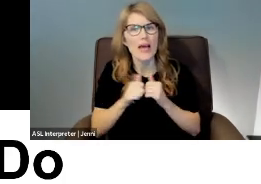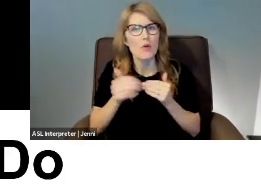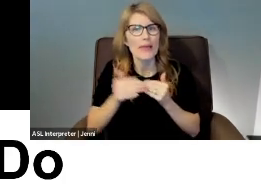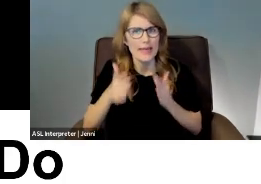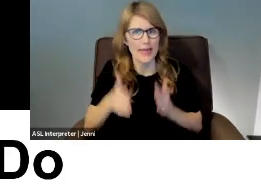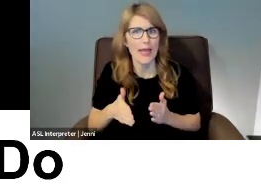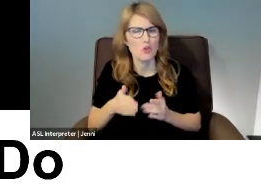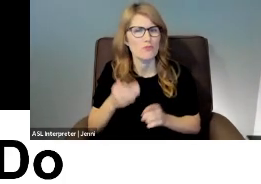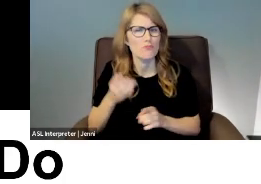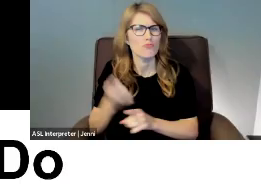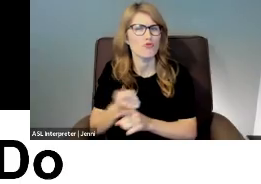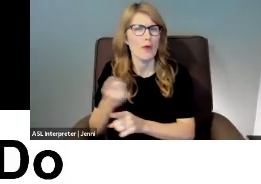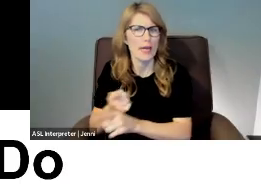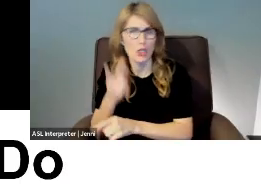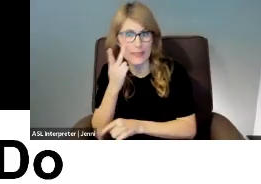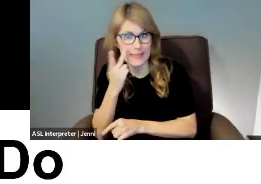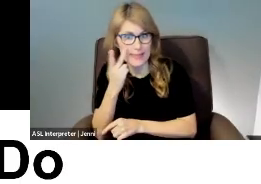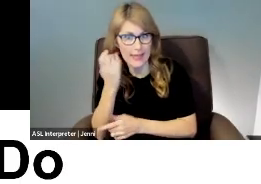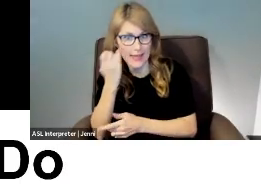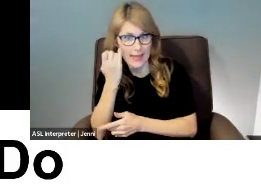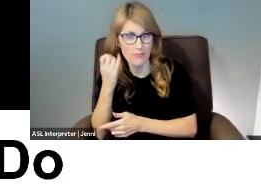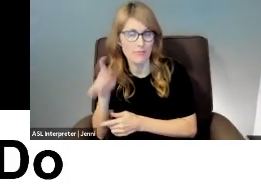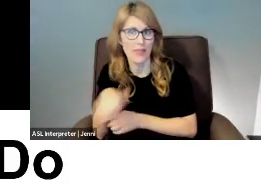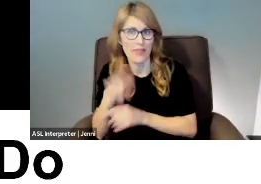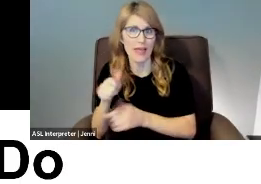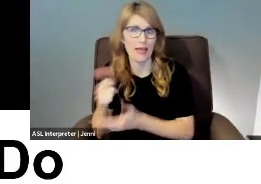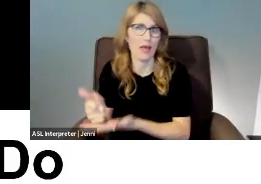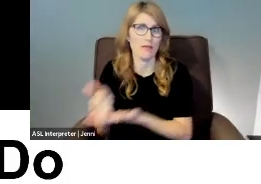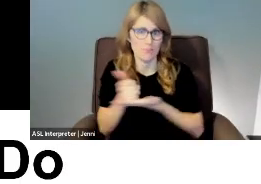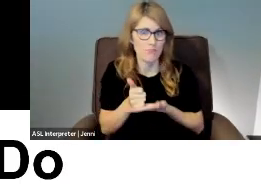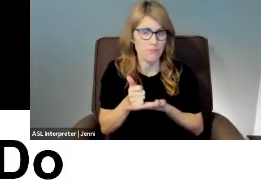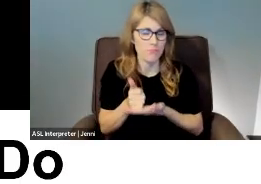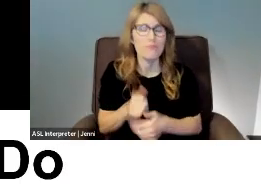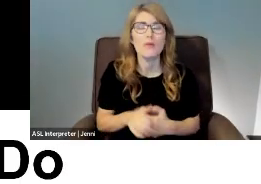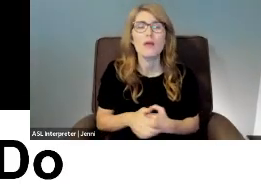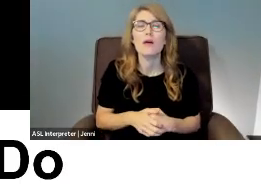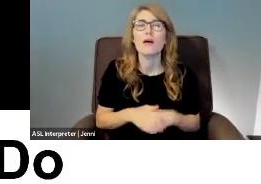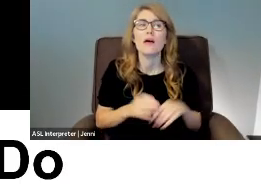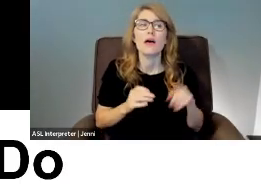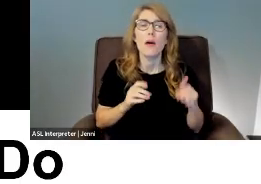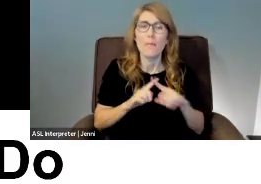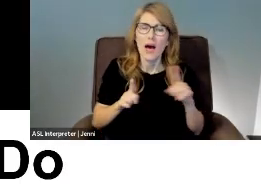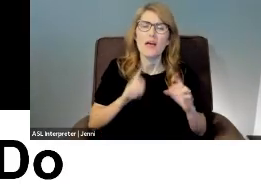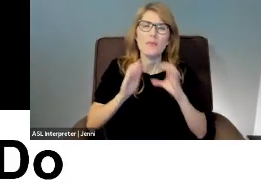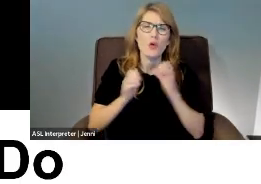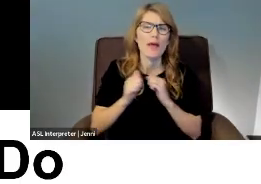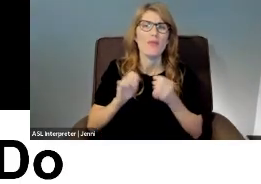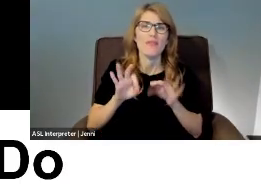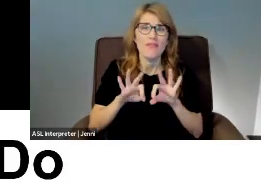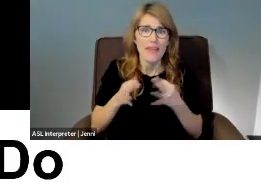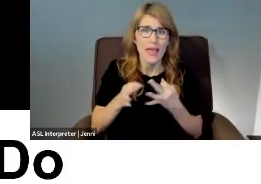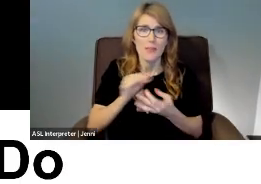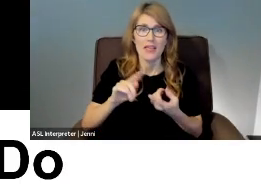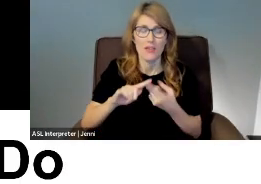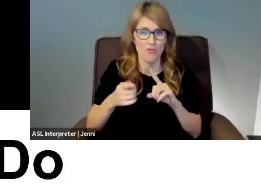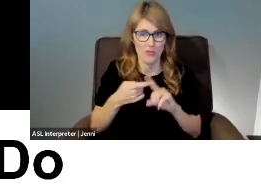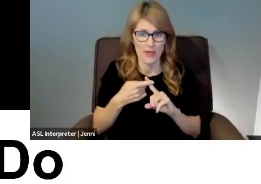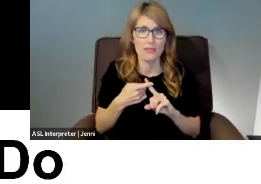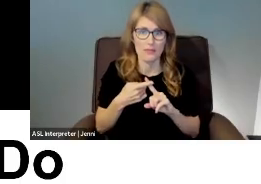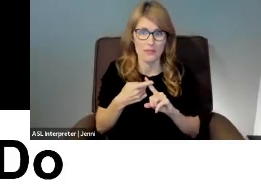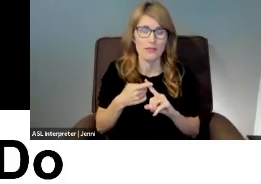on a regular basis to see if they're able to provide that assistance as well. But communicate with family and friends on